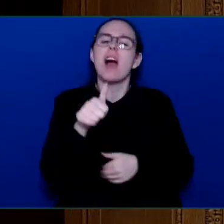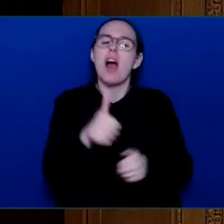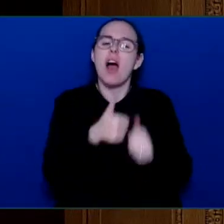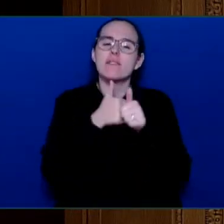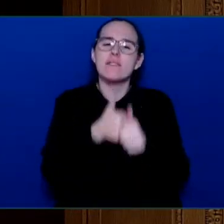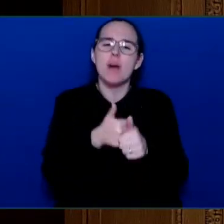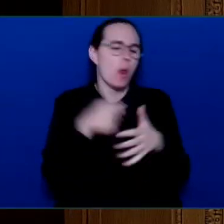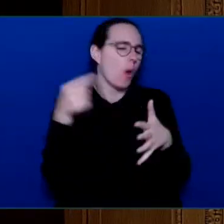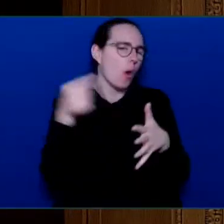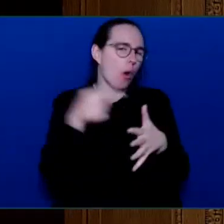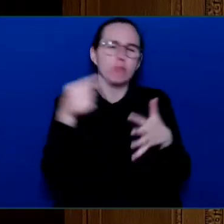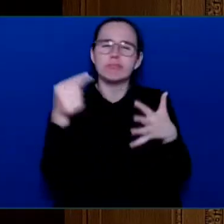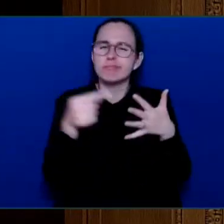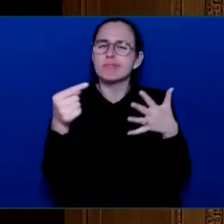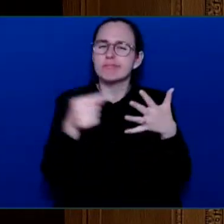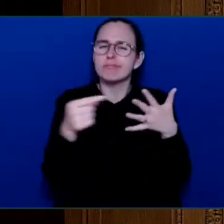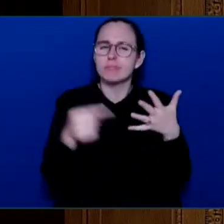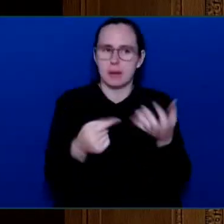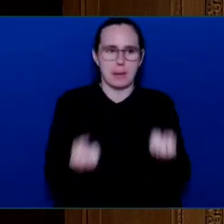Page 3 of the letter,